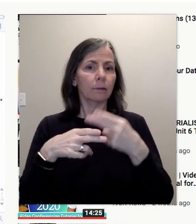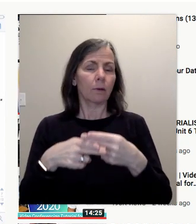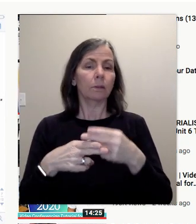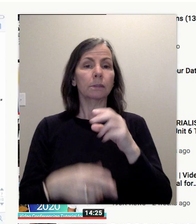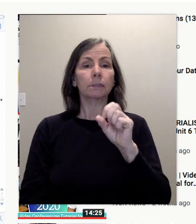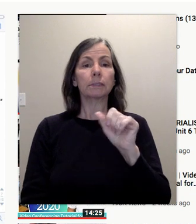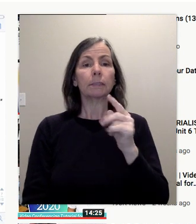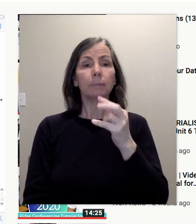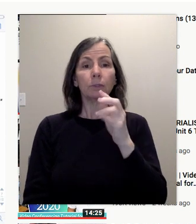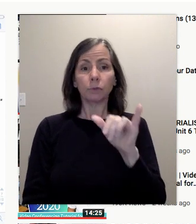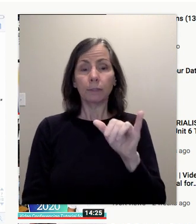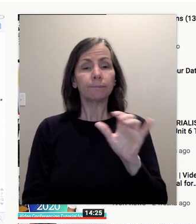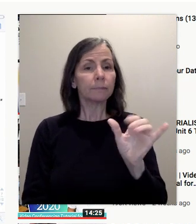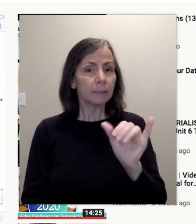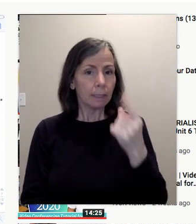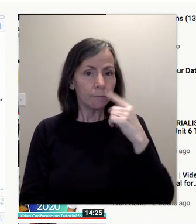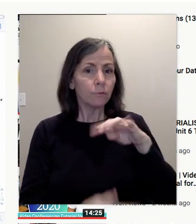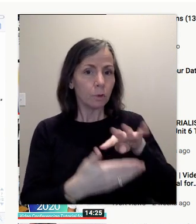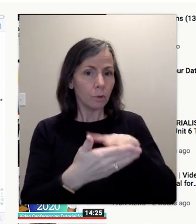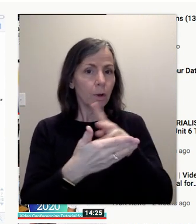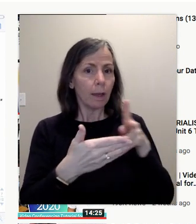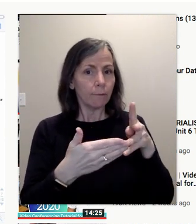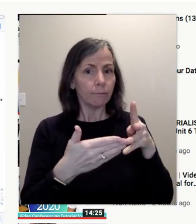In our graph,